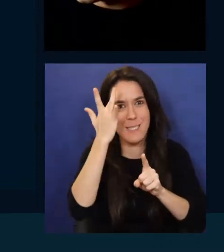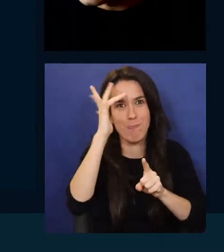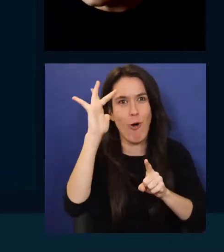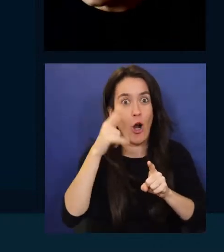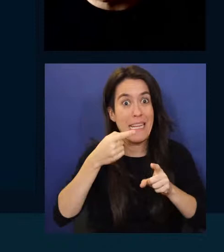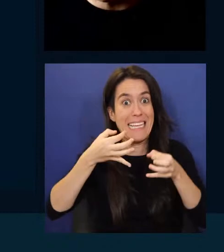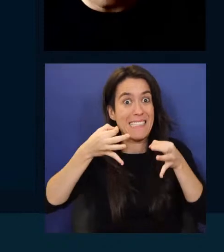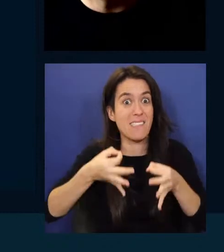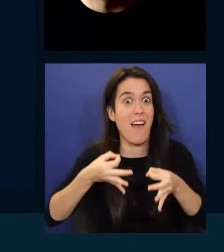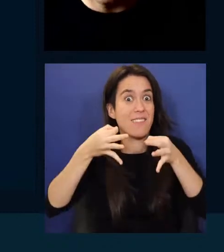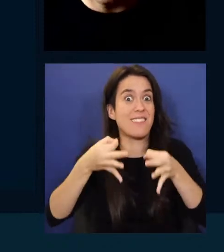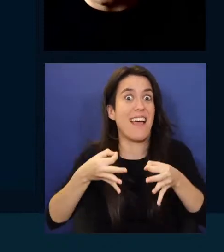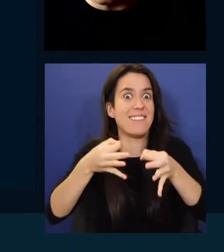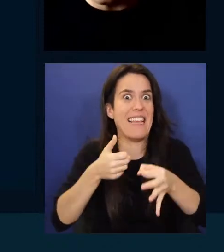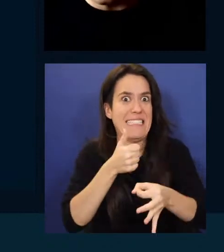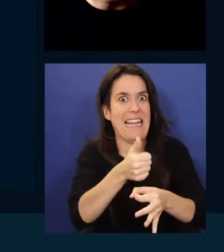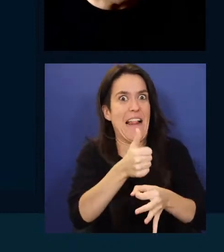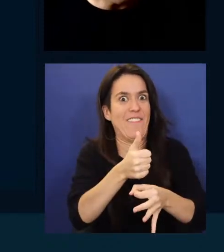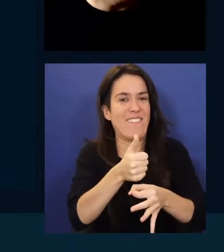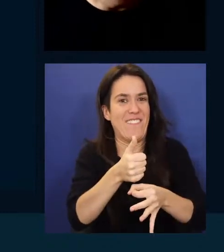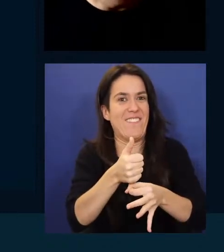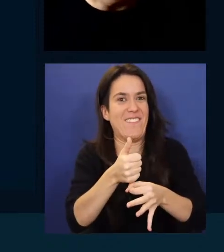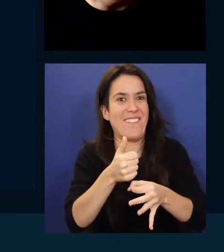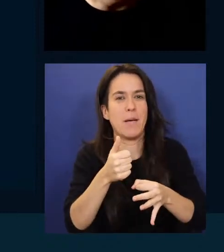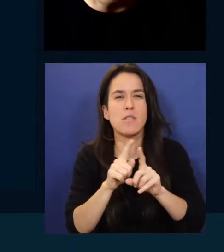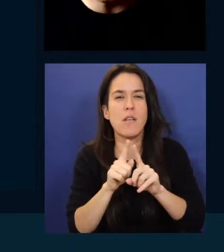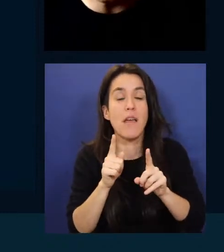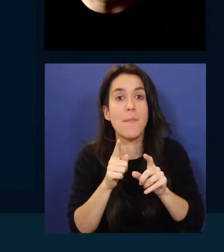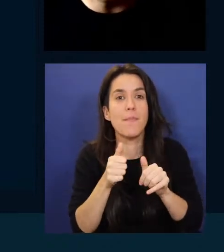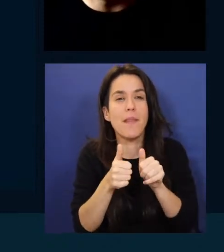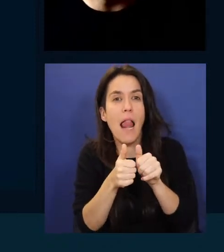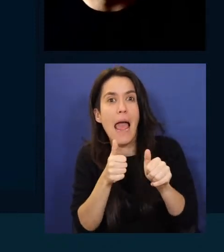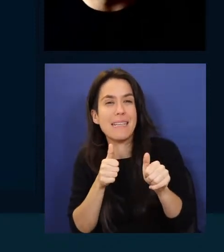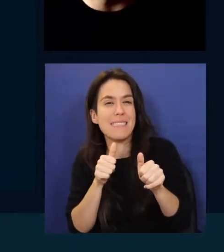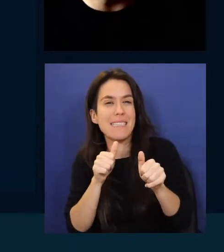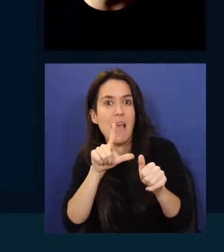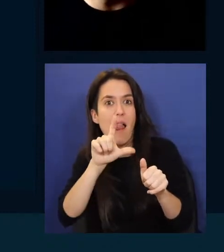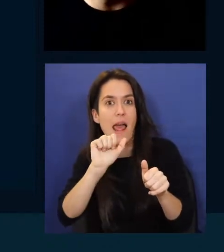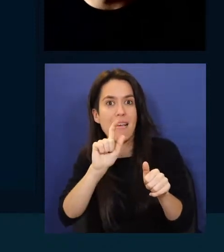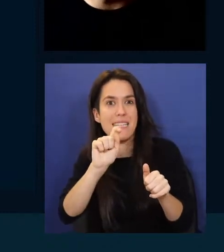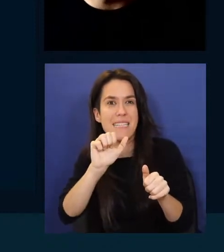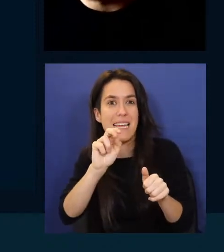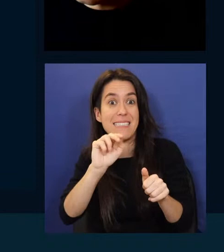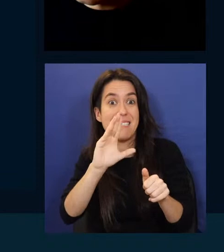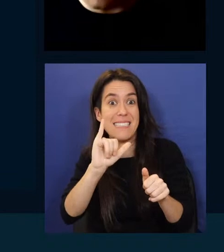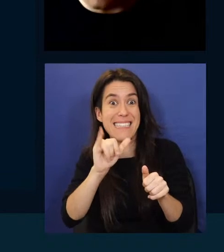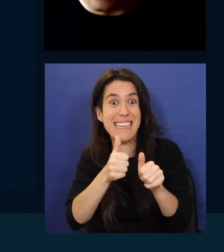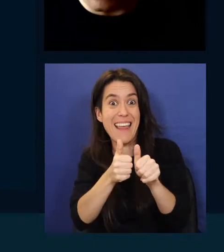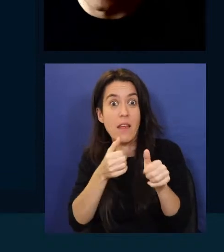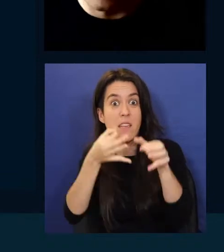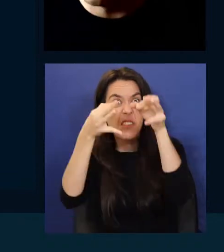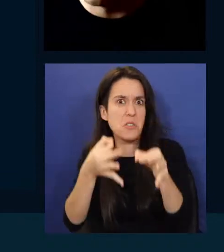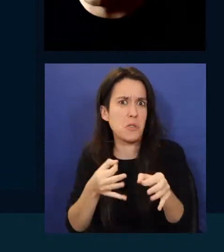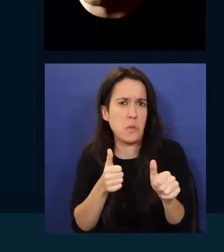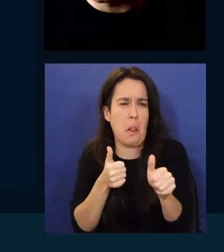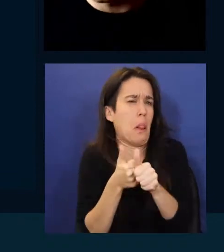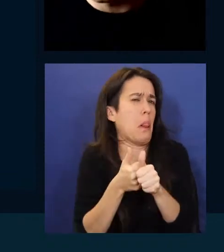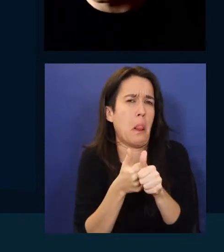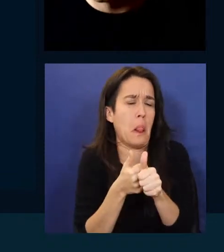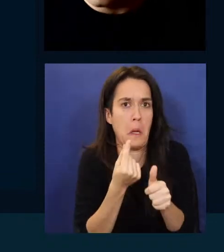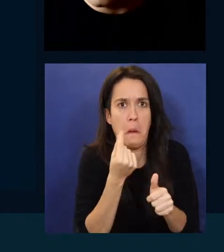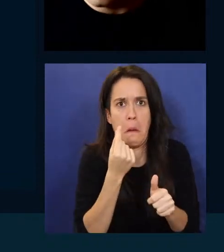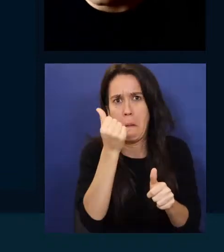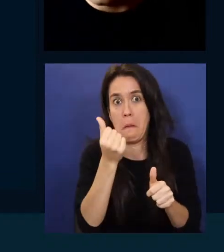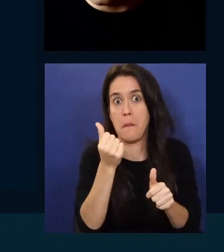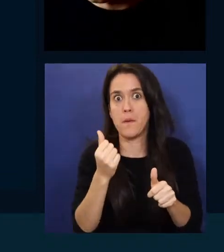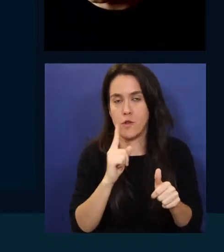the edge devices, because the latency of the decision making needs to be really small. So that's another area where we invest pretty heavily to